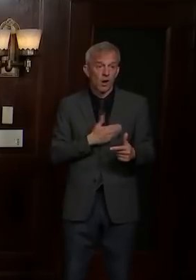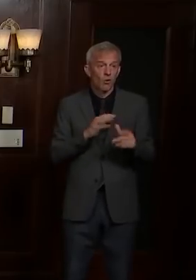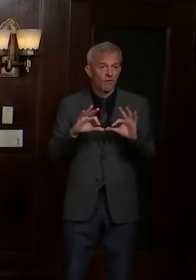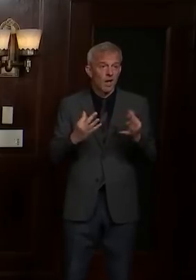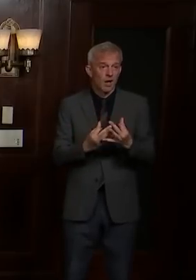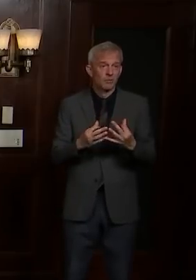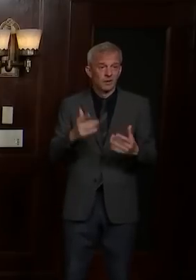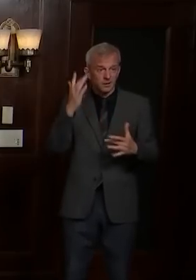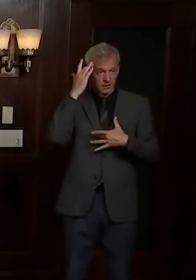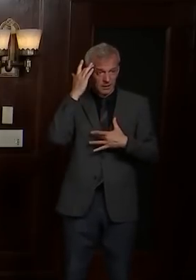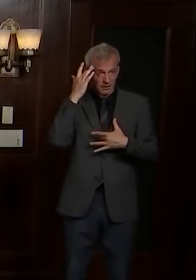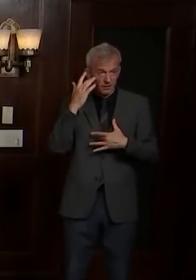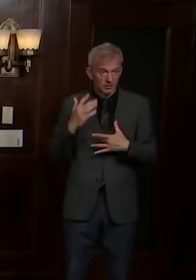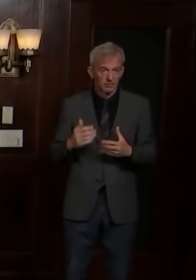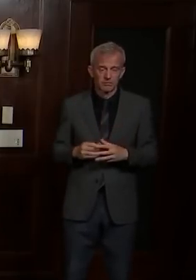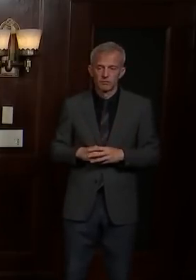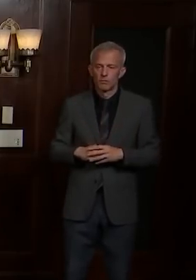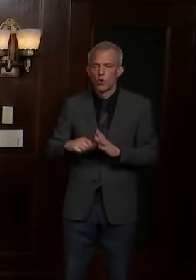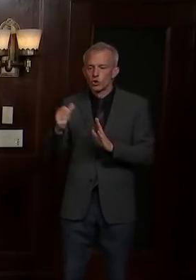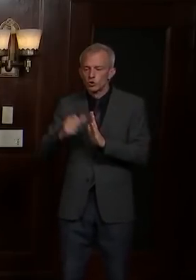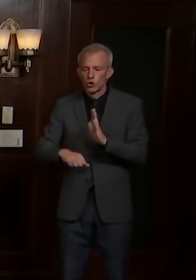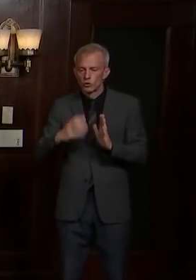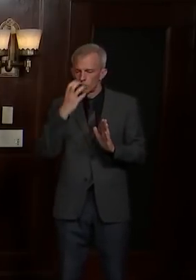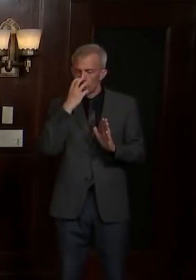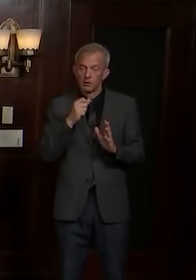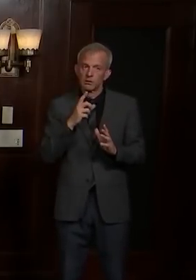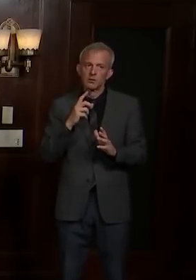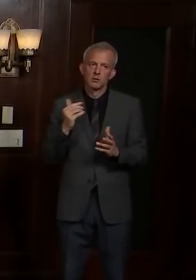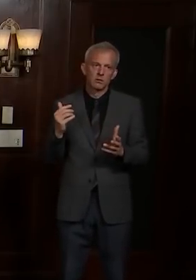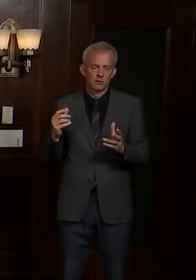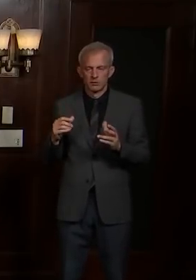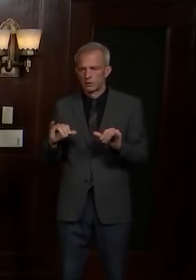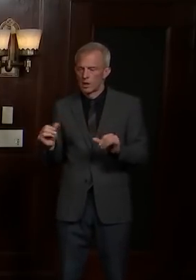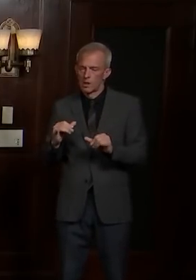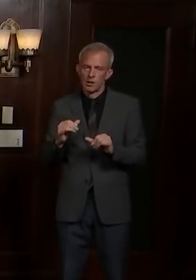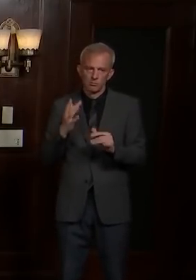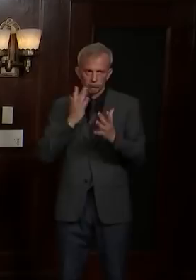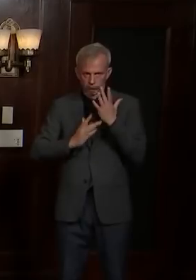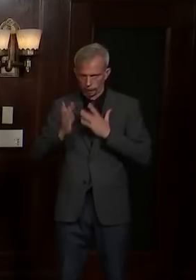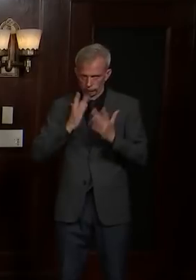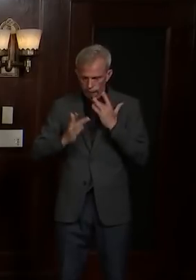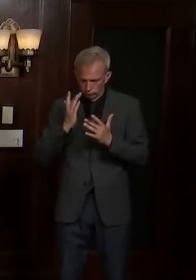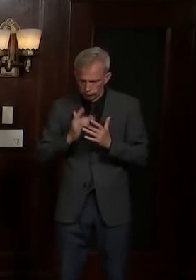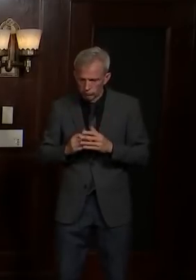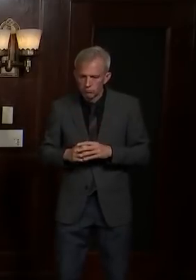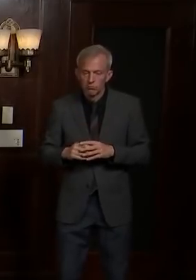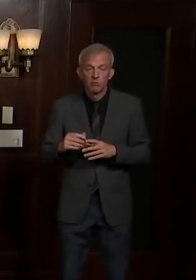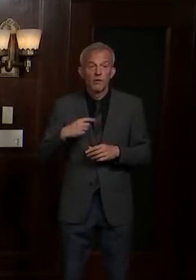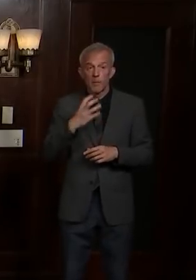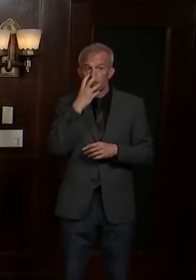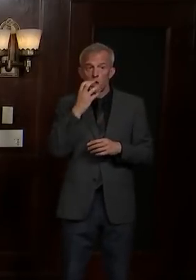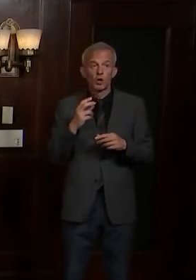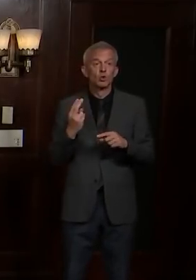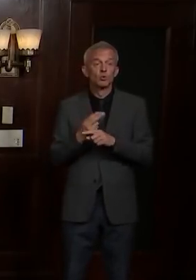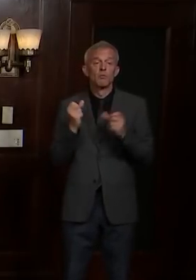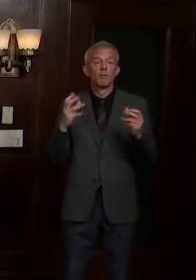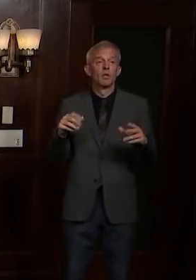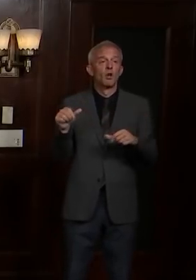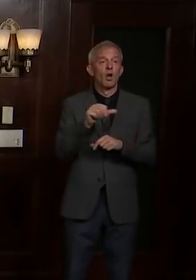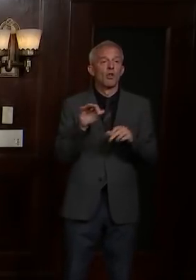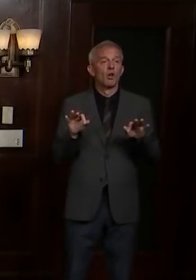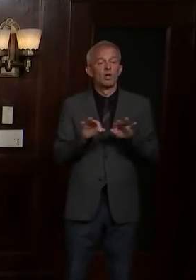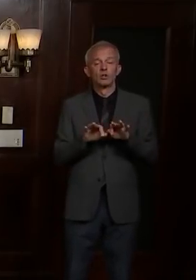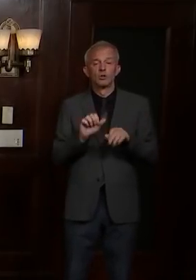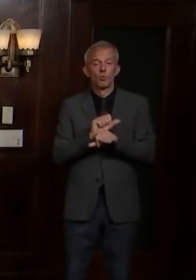care. Surgical masks are also in very short supply. These are masks that are used by many other essential workers,